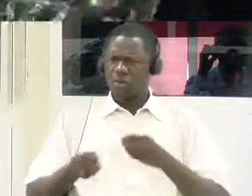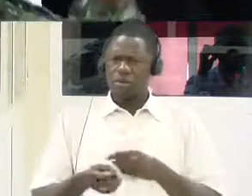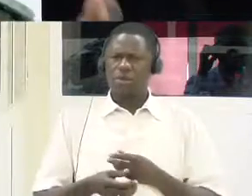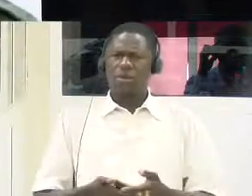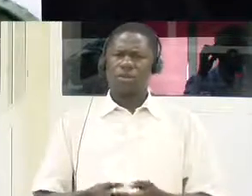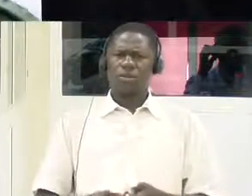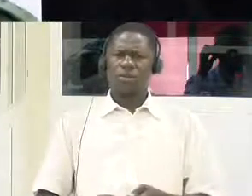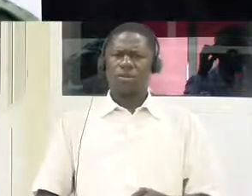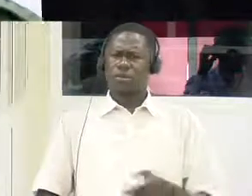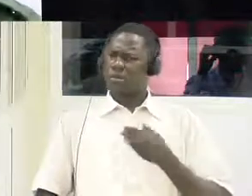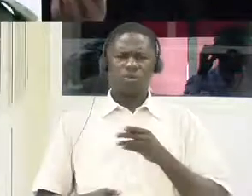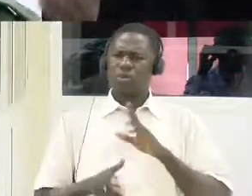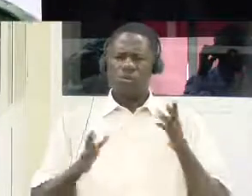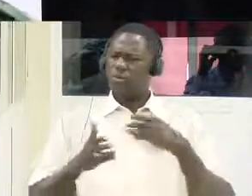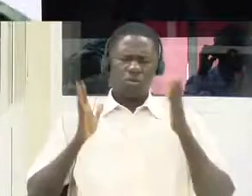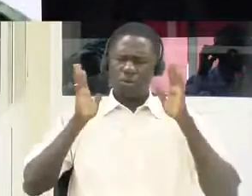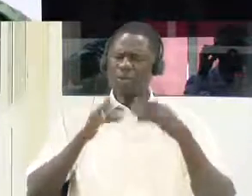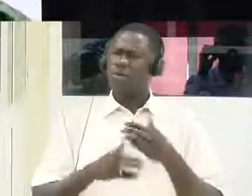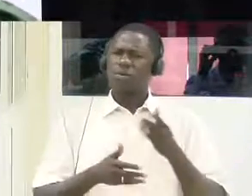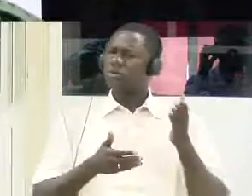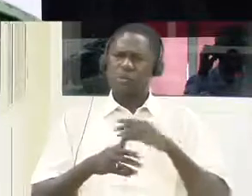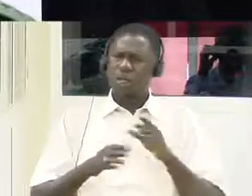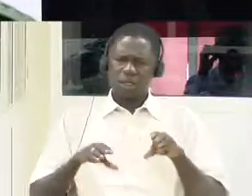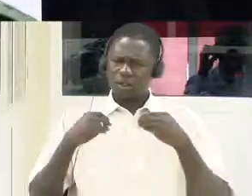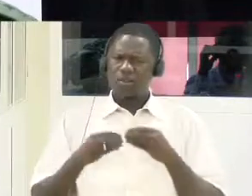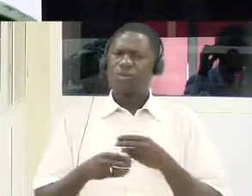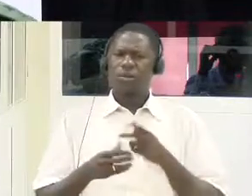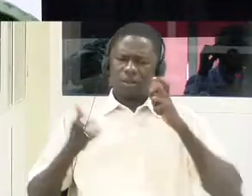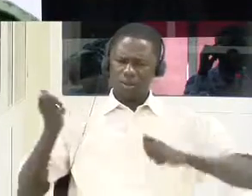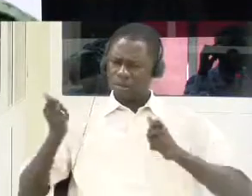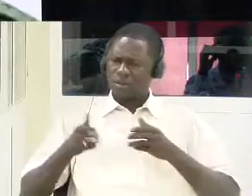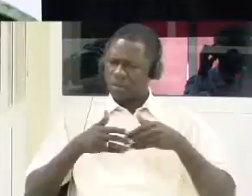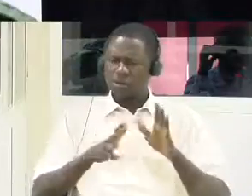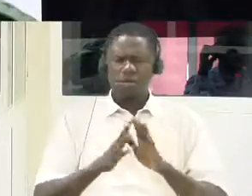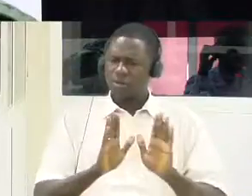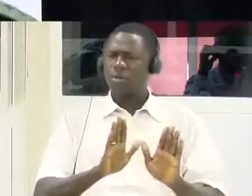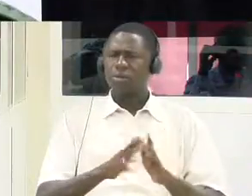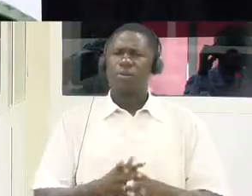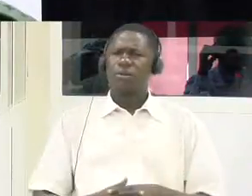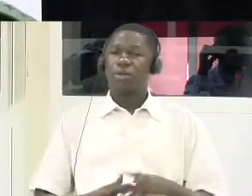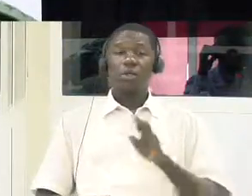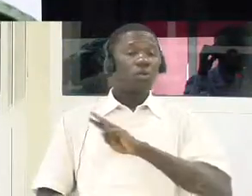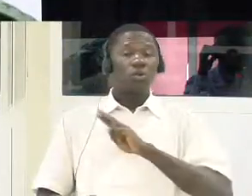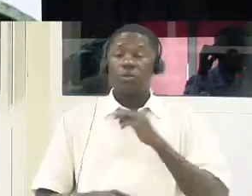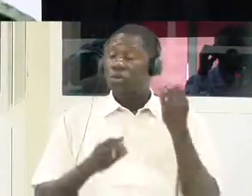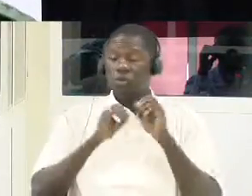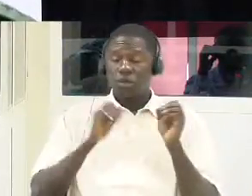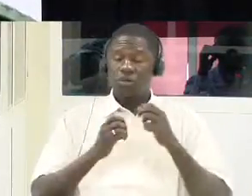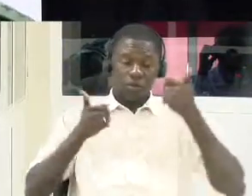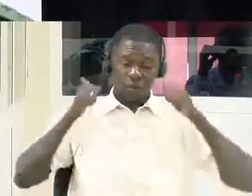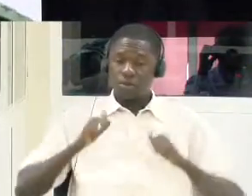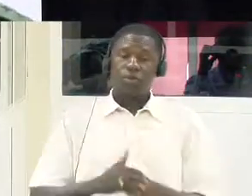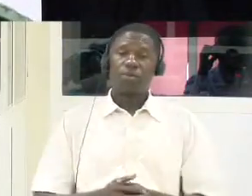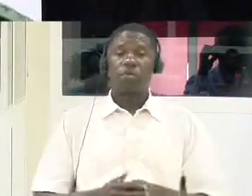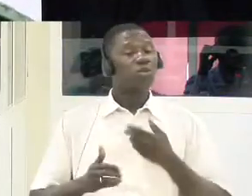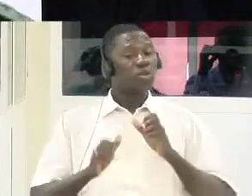Our gate is guarded. We have over almost 800 to 900 troops here. What can happen? Nothing. Let's just place our weapons.